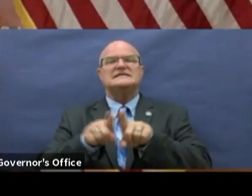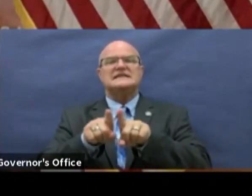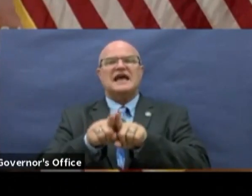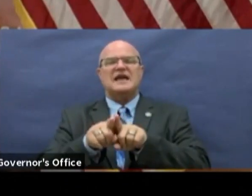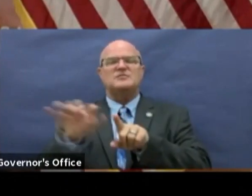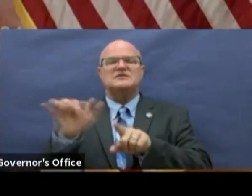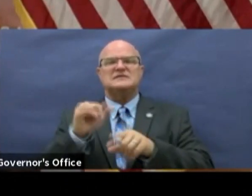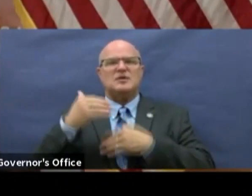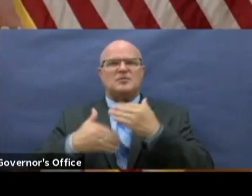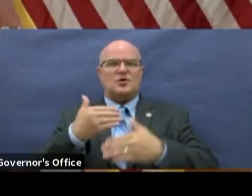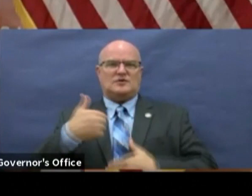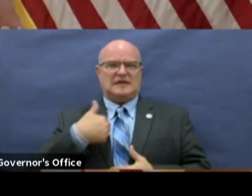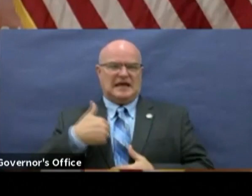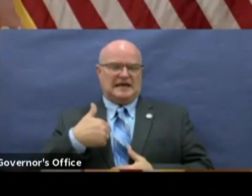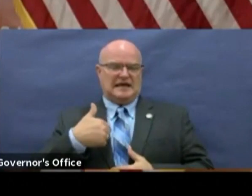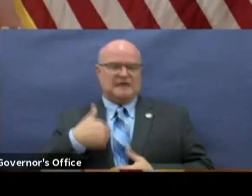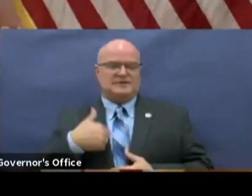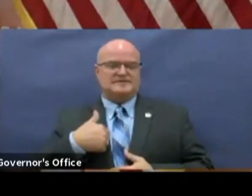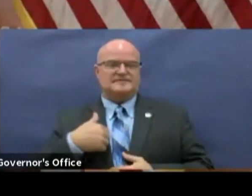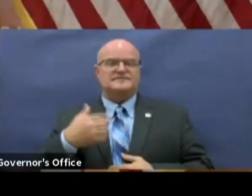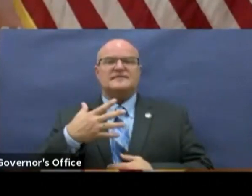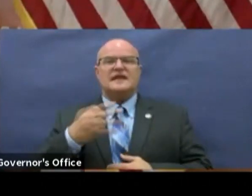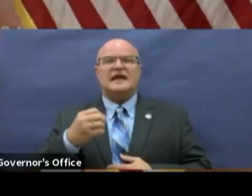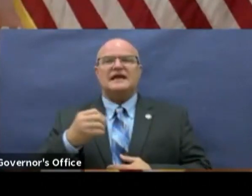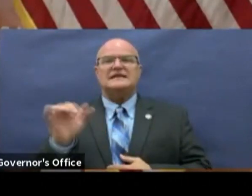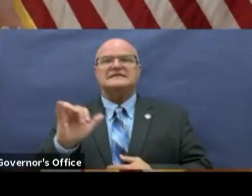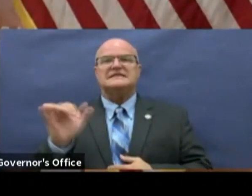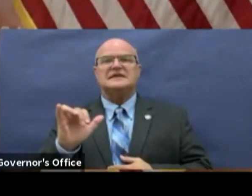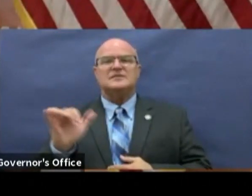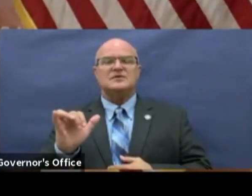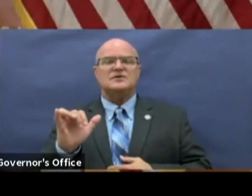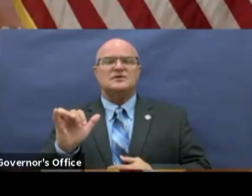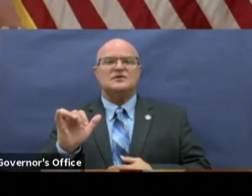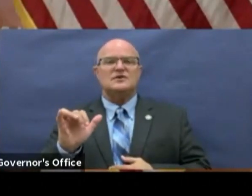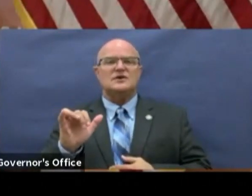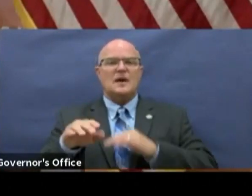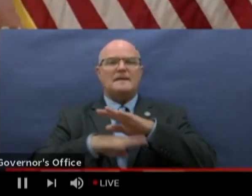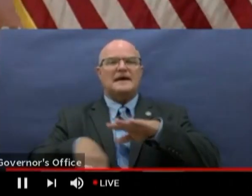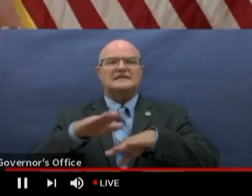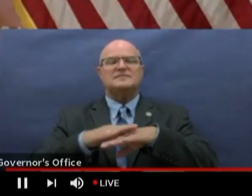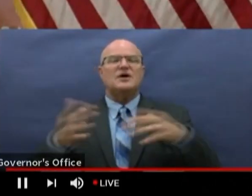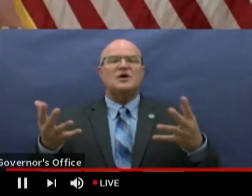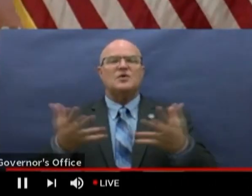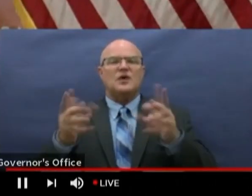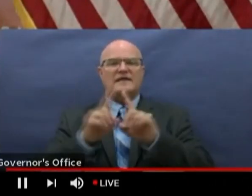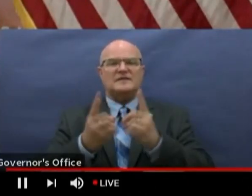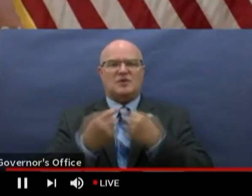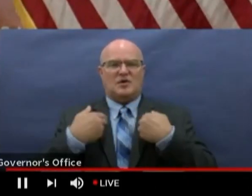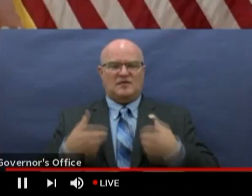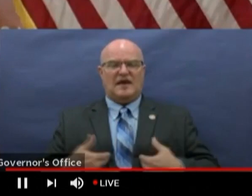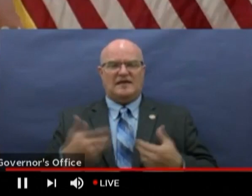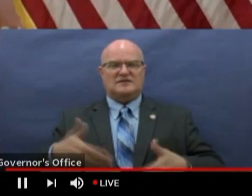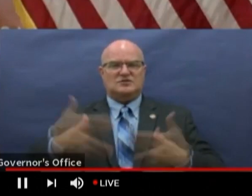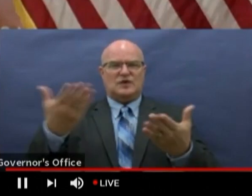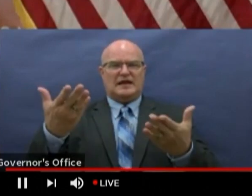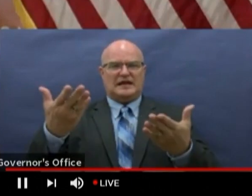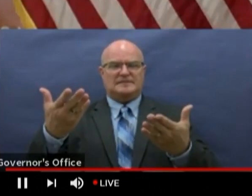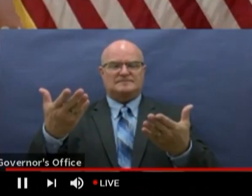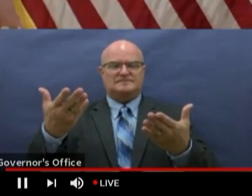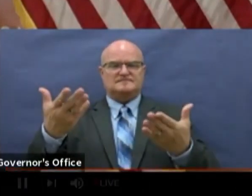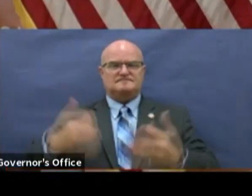similar protocols as I'm following, similar to based upon what the Department of Health has directed them.